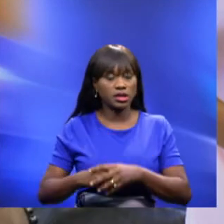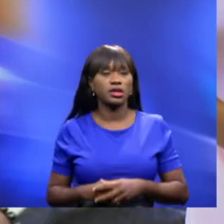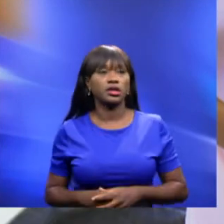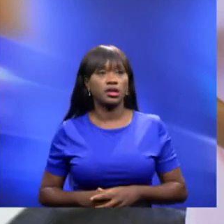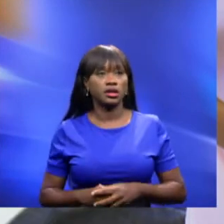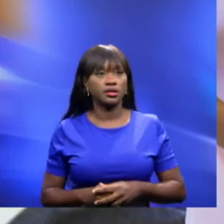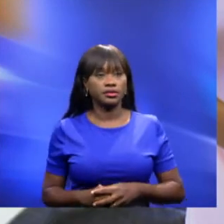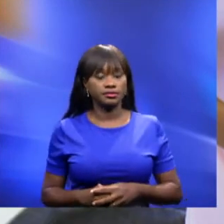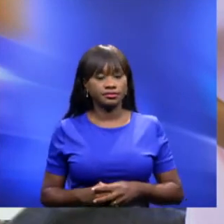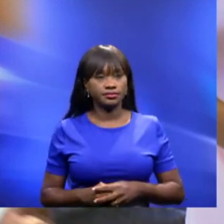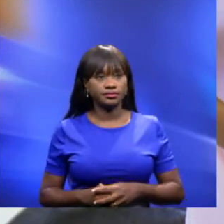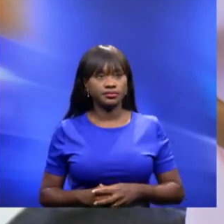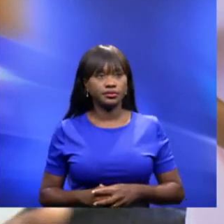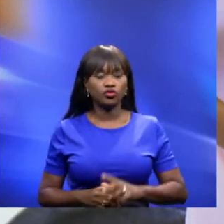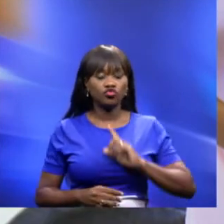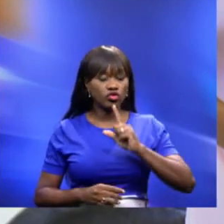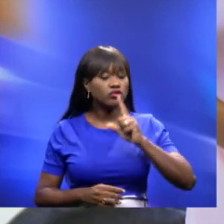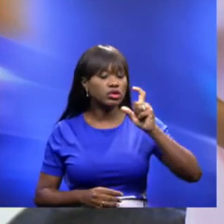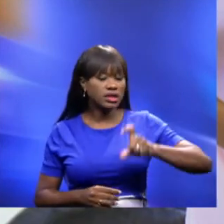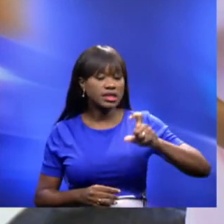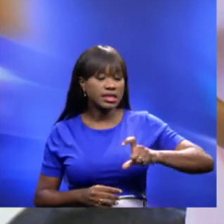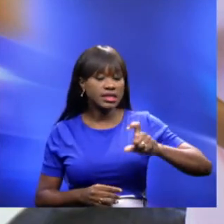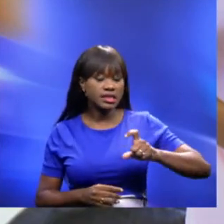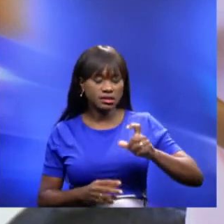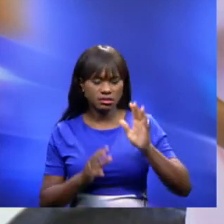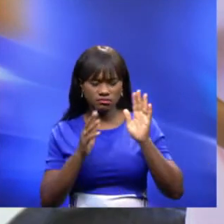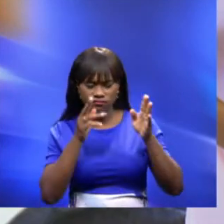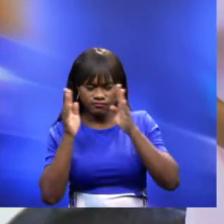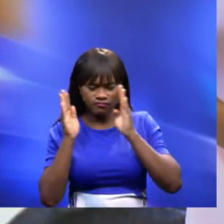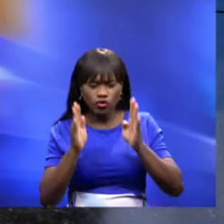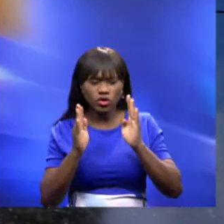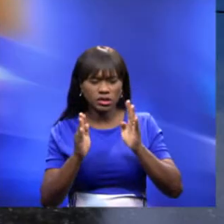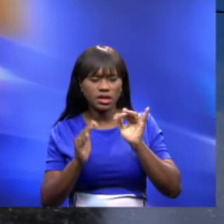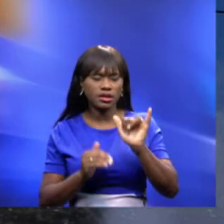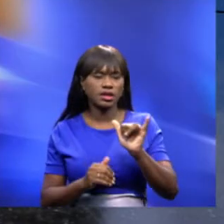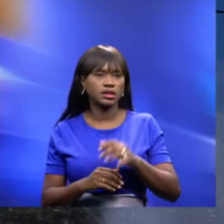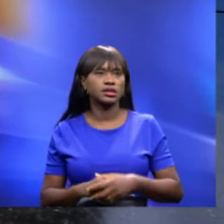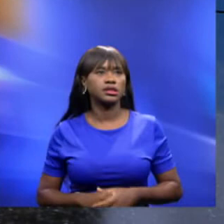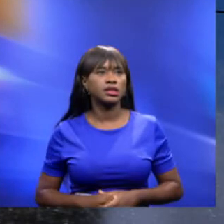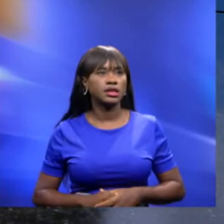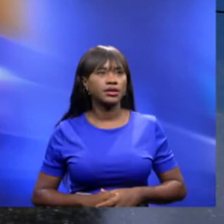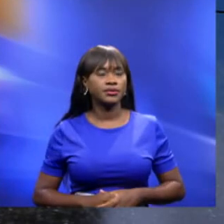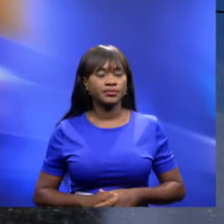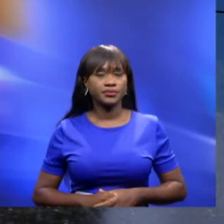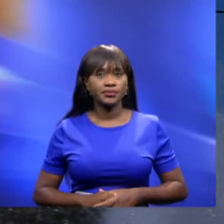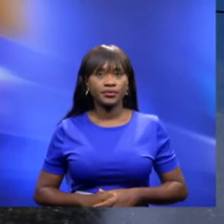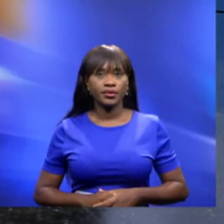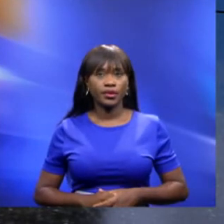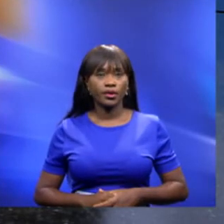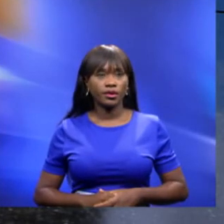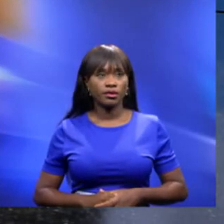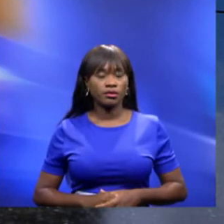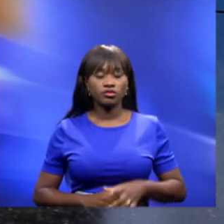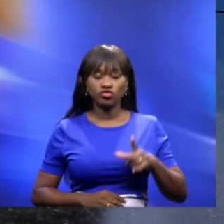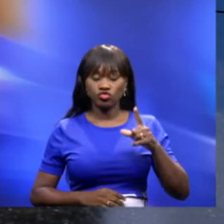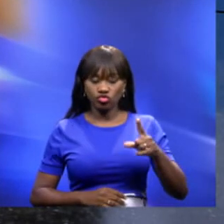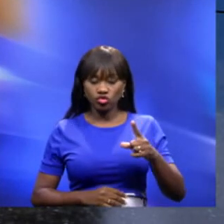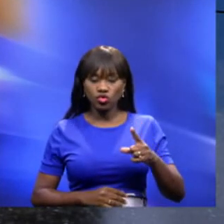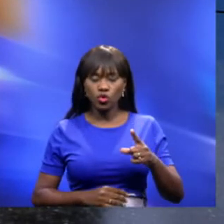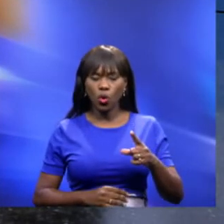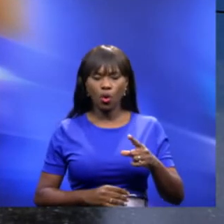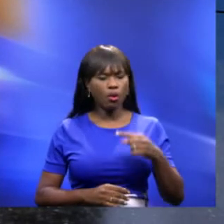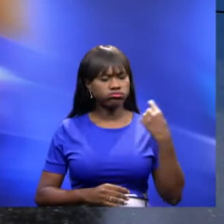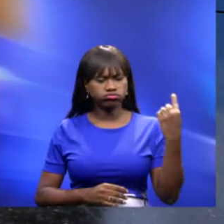in this digital age. We really need to look at it from that perspective. And I think, Charles, you have, throughout this discourse, you have brought that